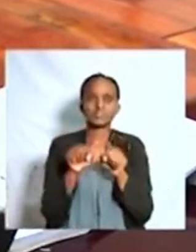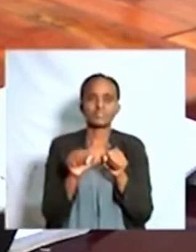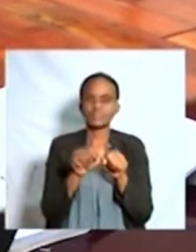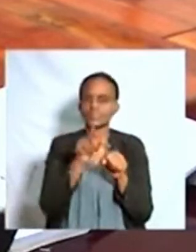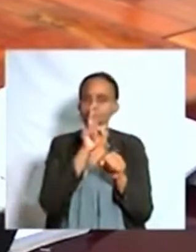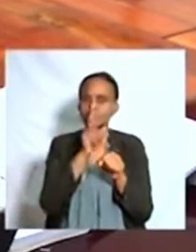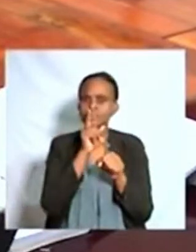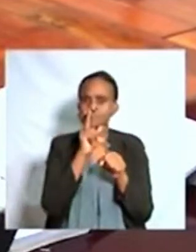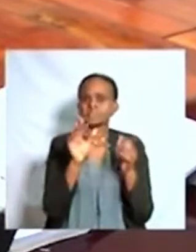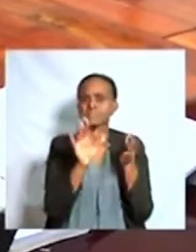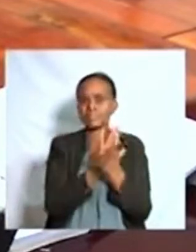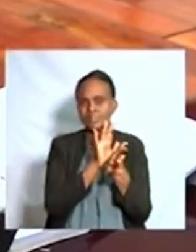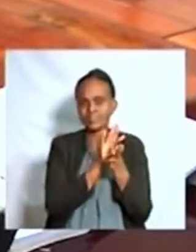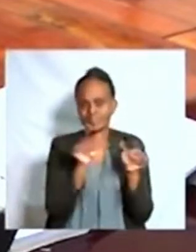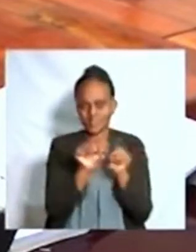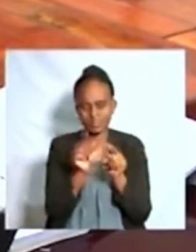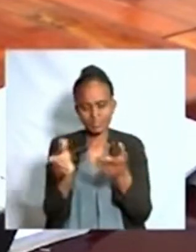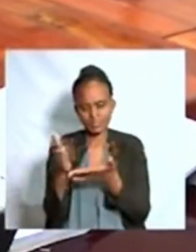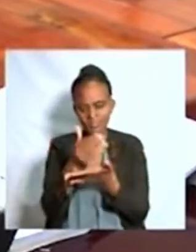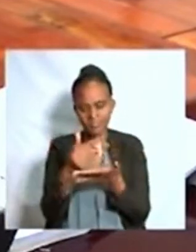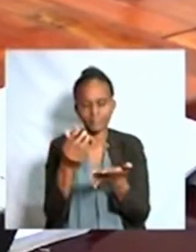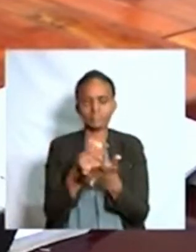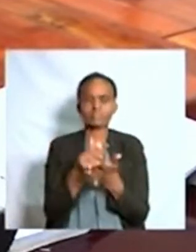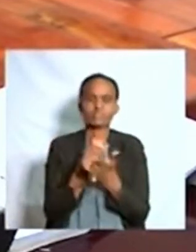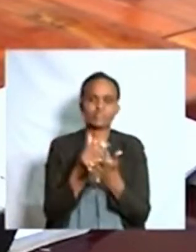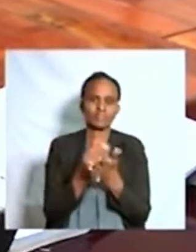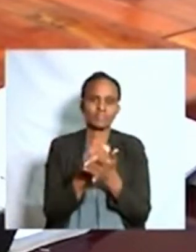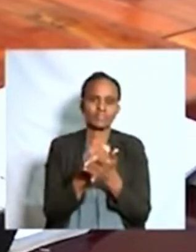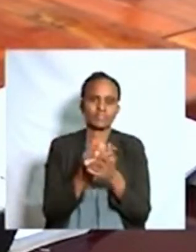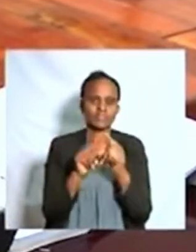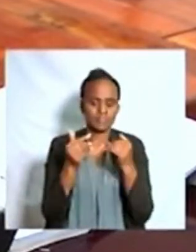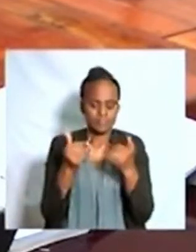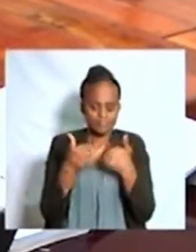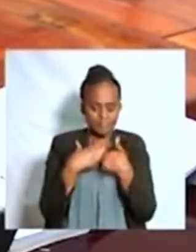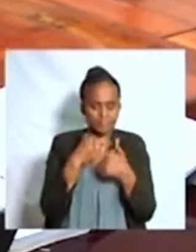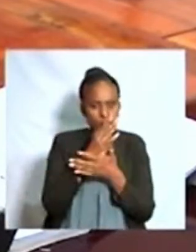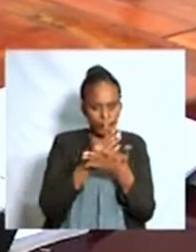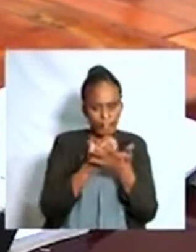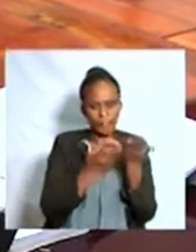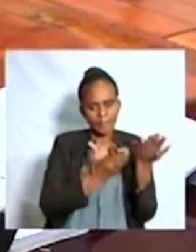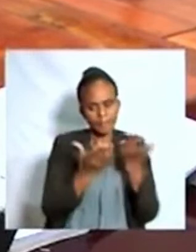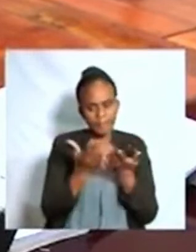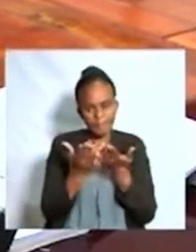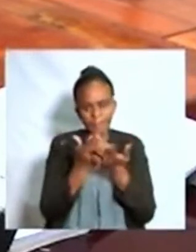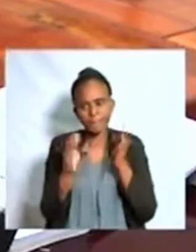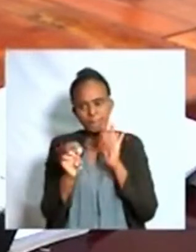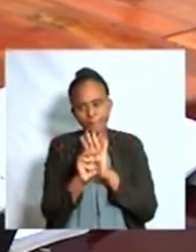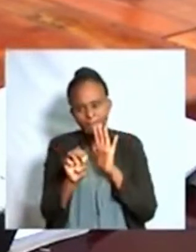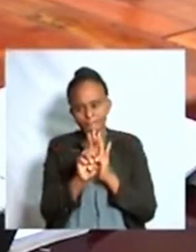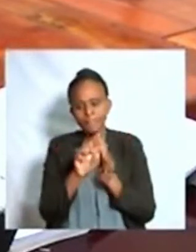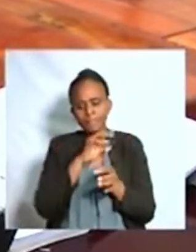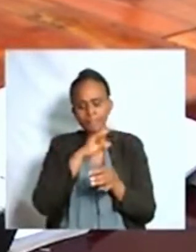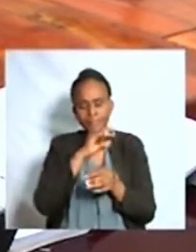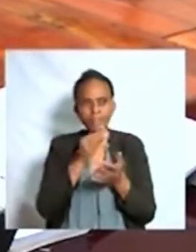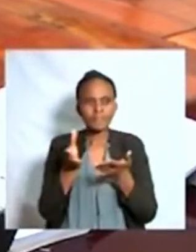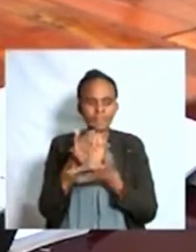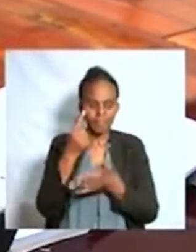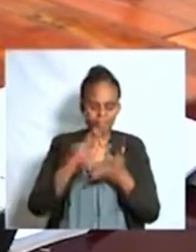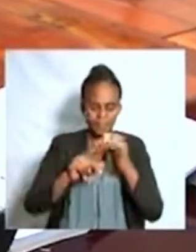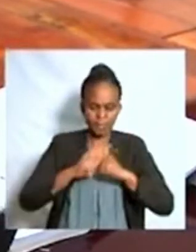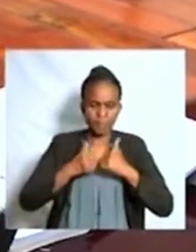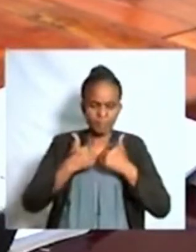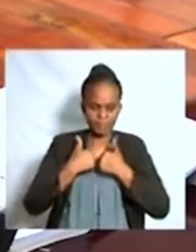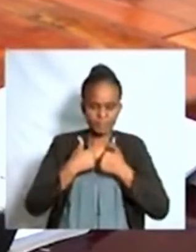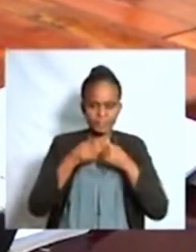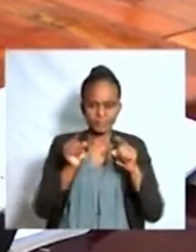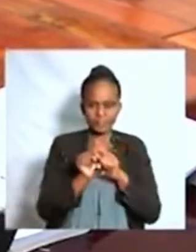truly move in and collect the much needed revenue. However, there are some services such as garbage collection that we are undertaking, as